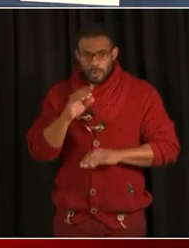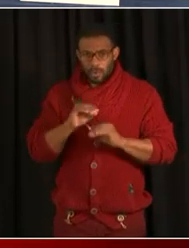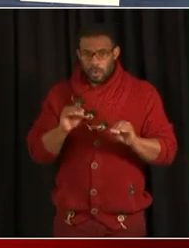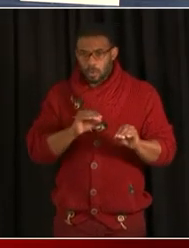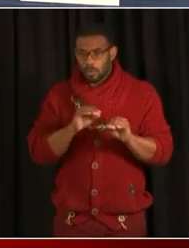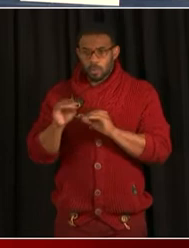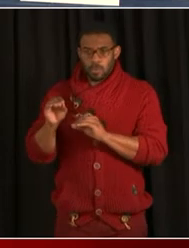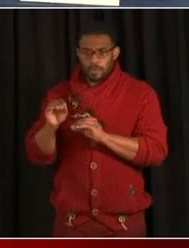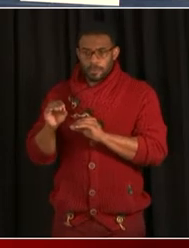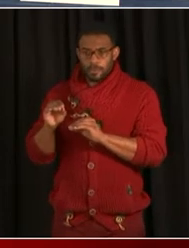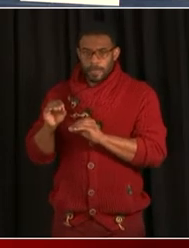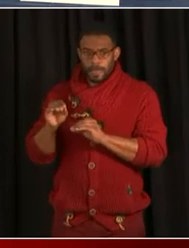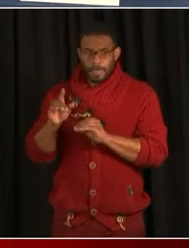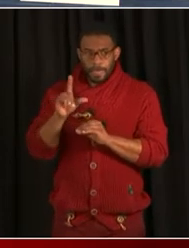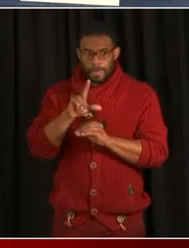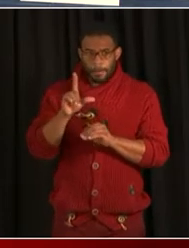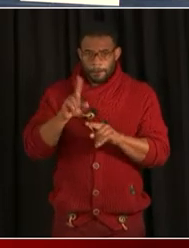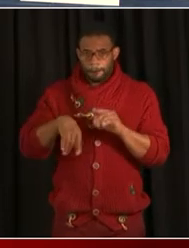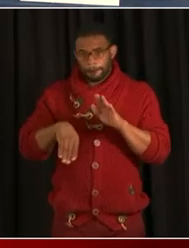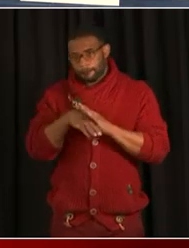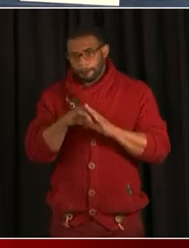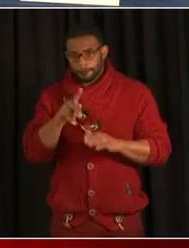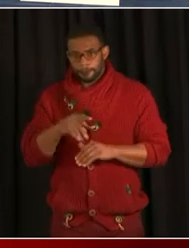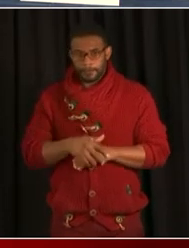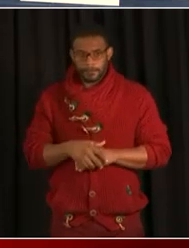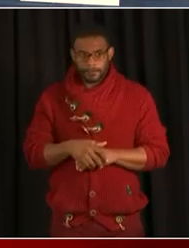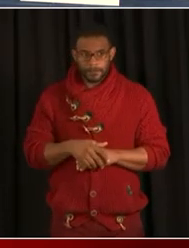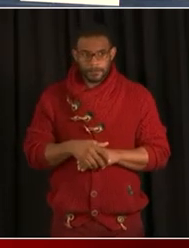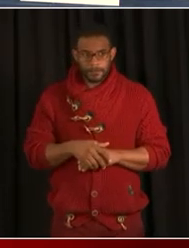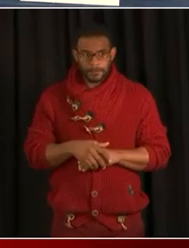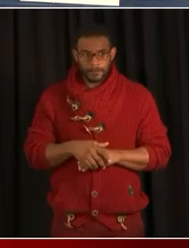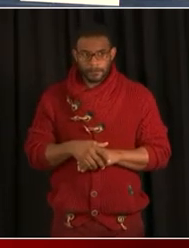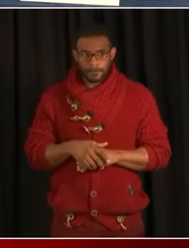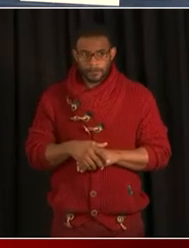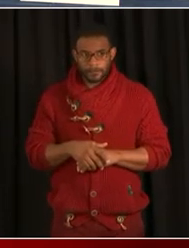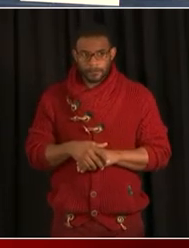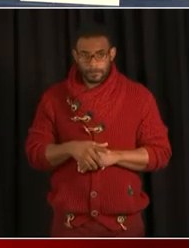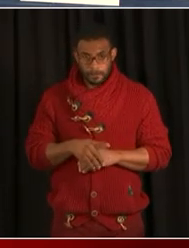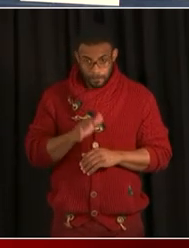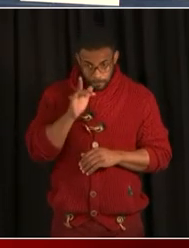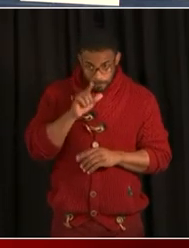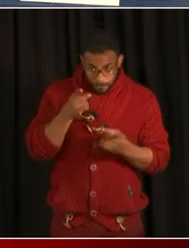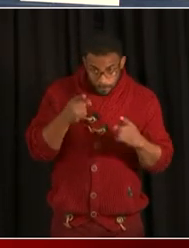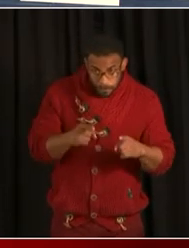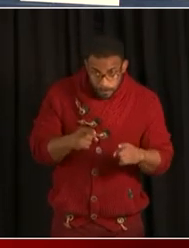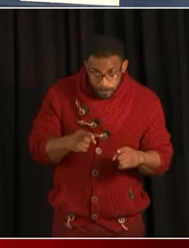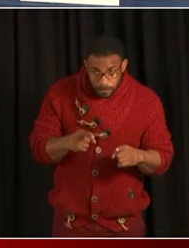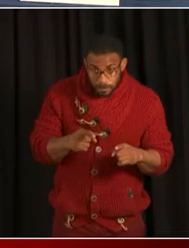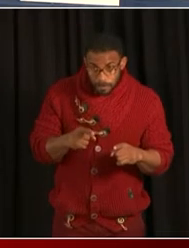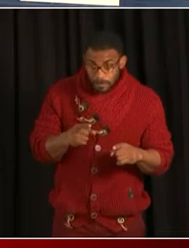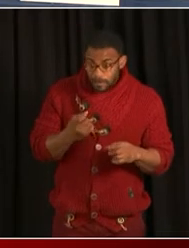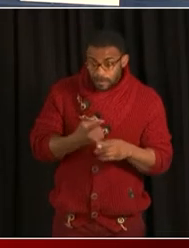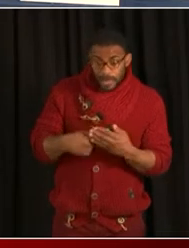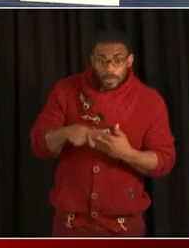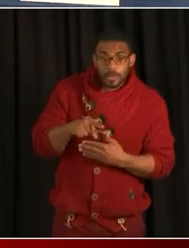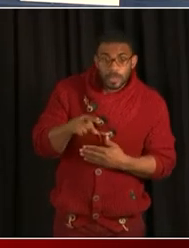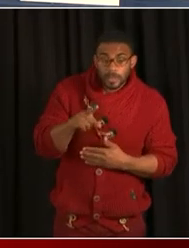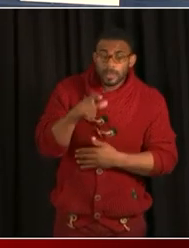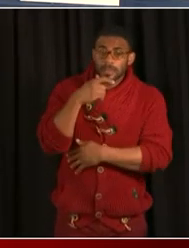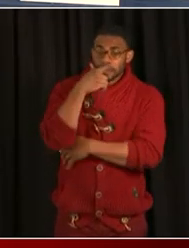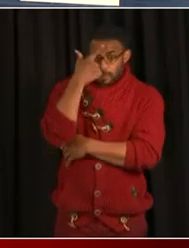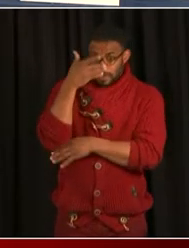no moving these, the landlords can't put us out. Is that going to happen next